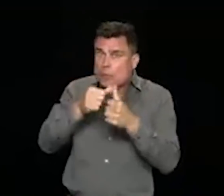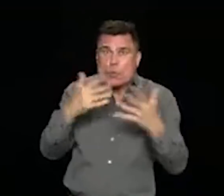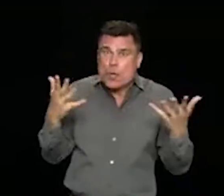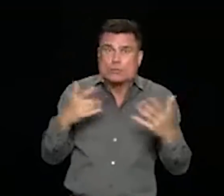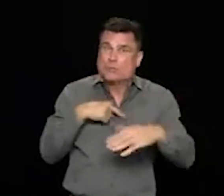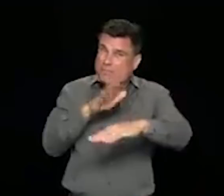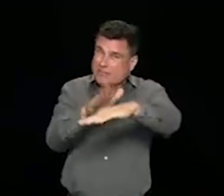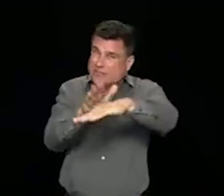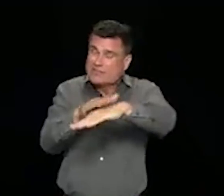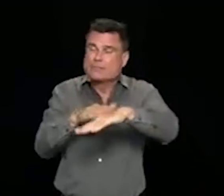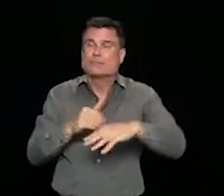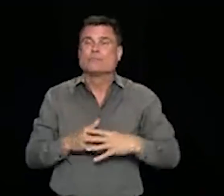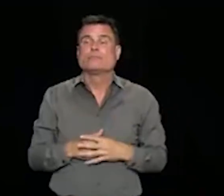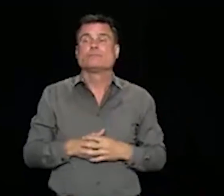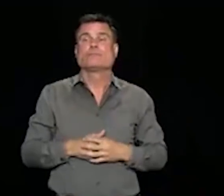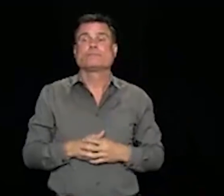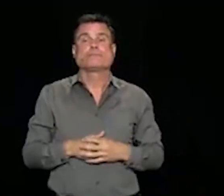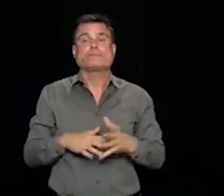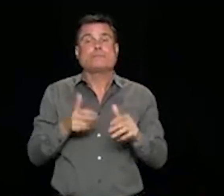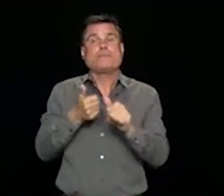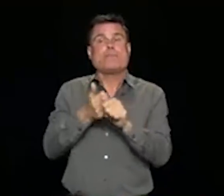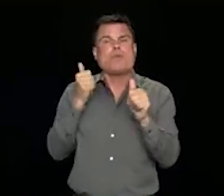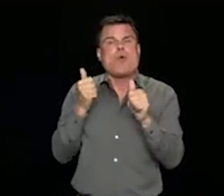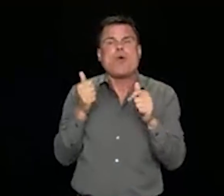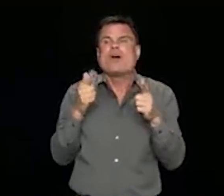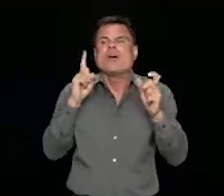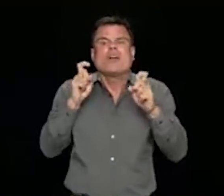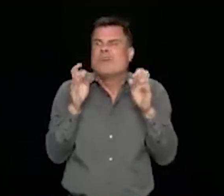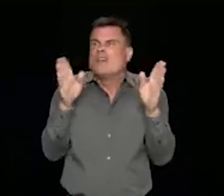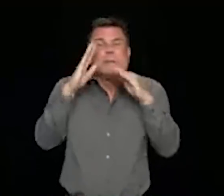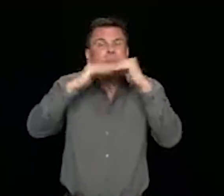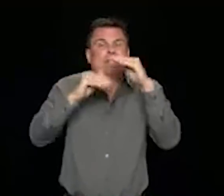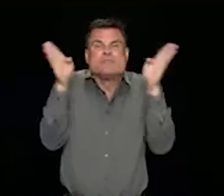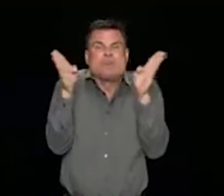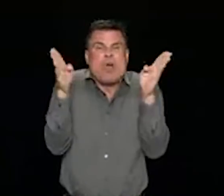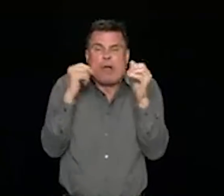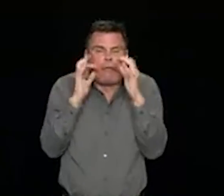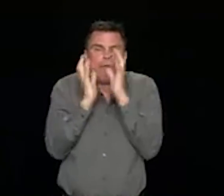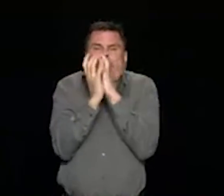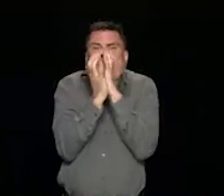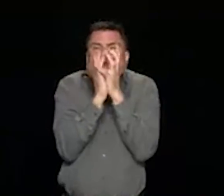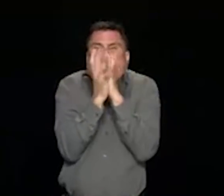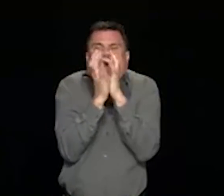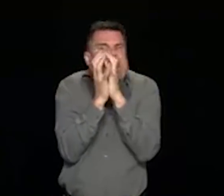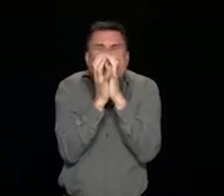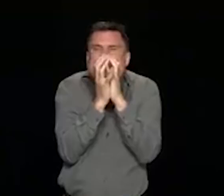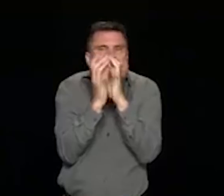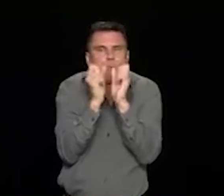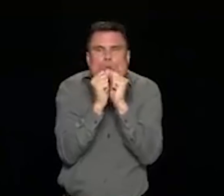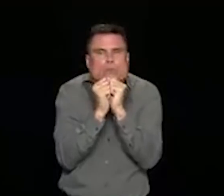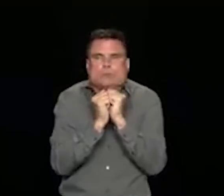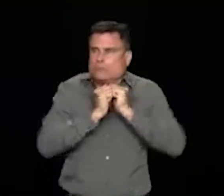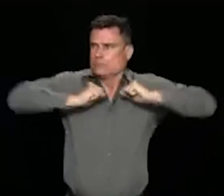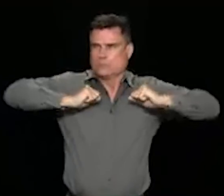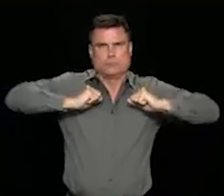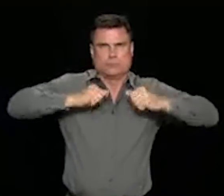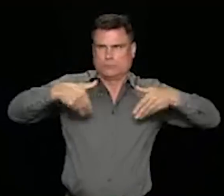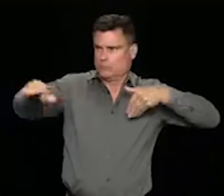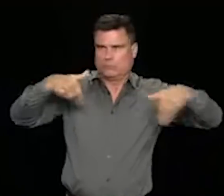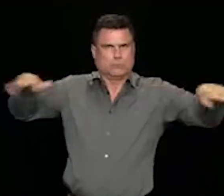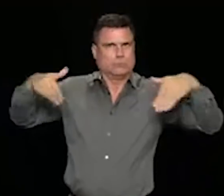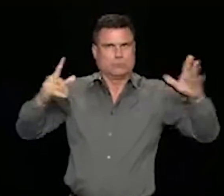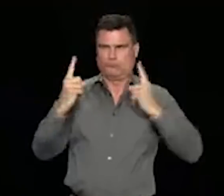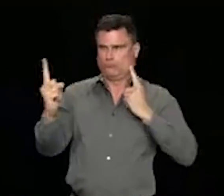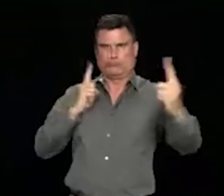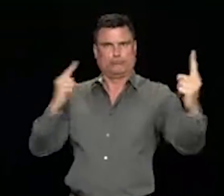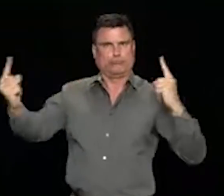fewer faces. That helps us all, and it keeps us all safe. But also remember to show that compassion and care that we have for